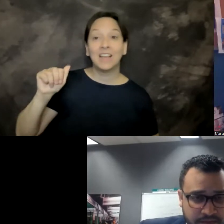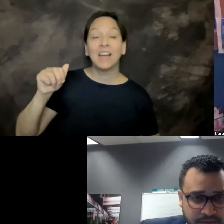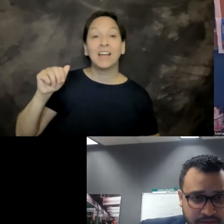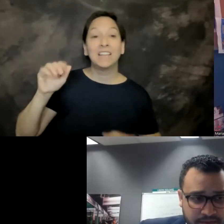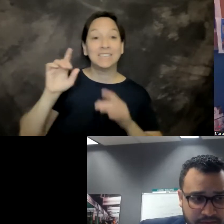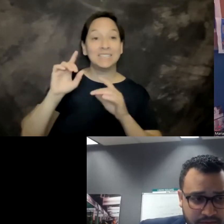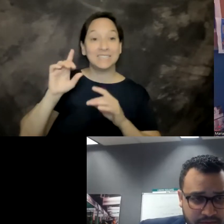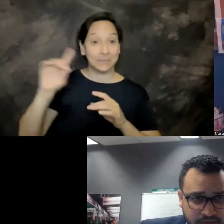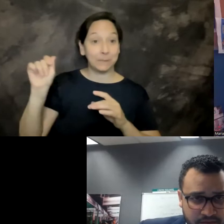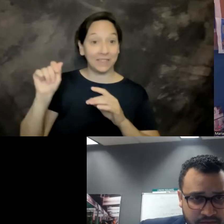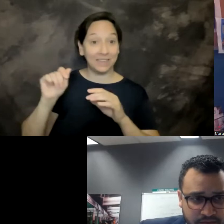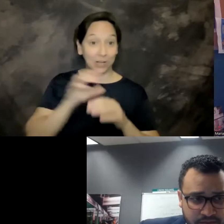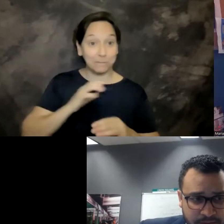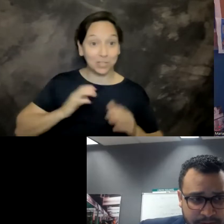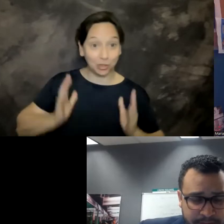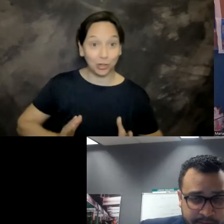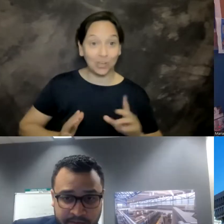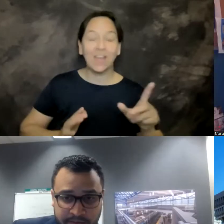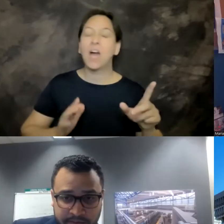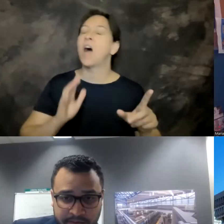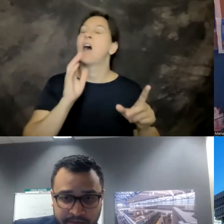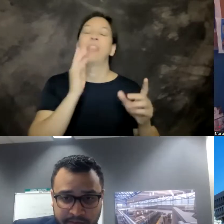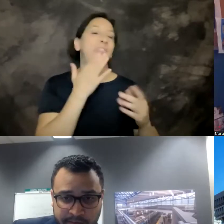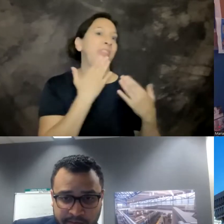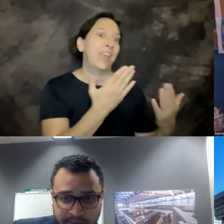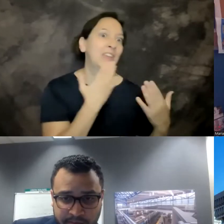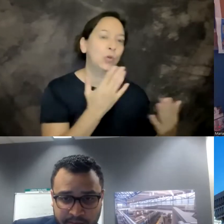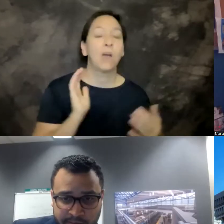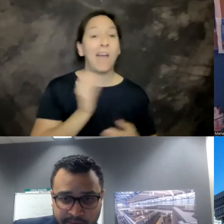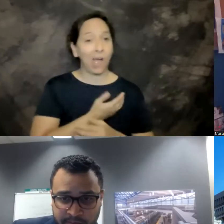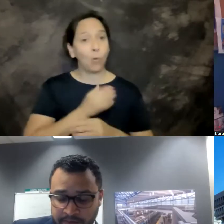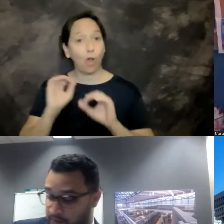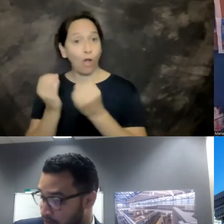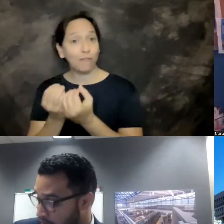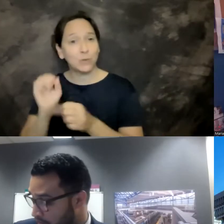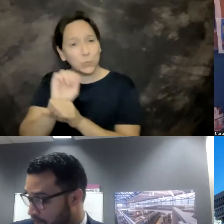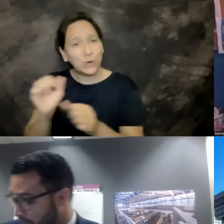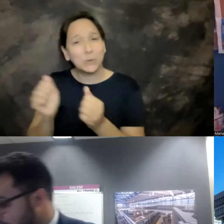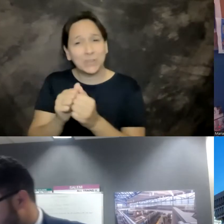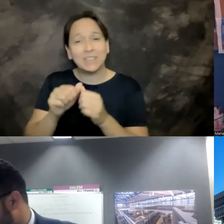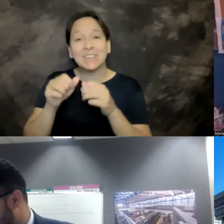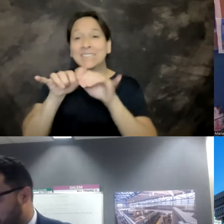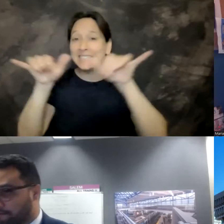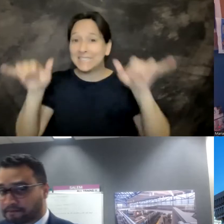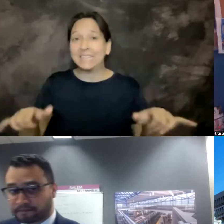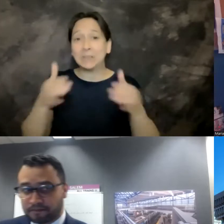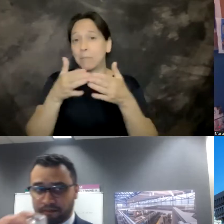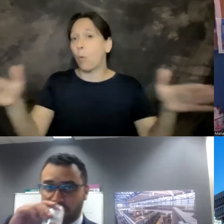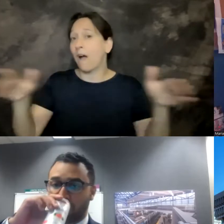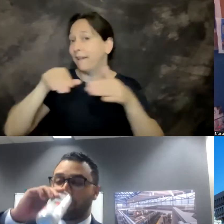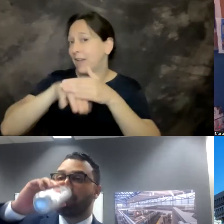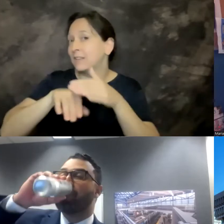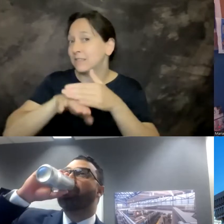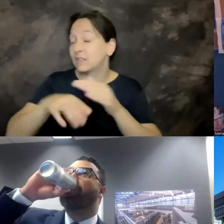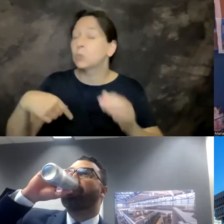much for that question. And I want to let you know that our office is working diligently with the Office of System-Wide Access. We know there are